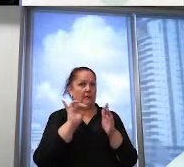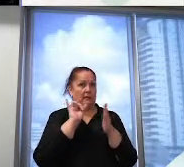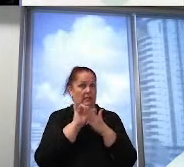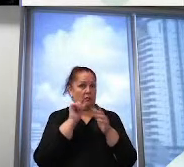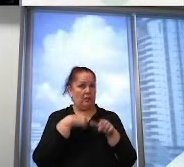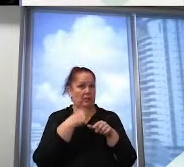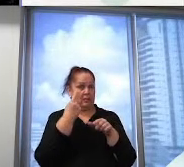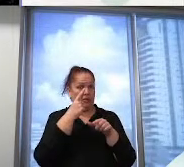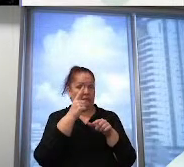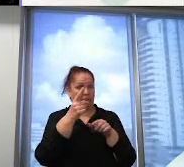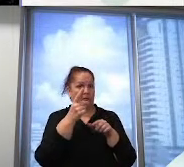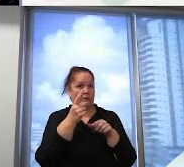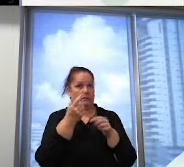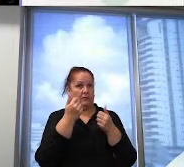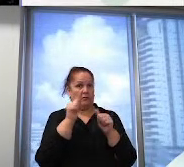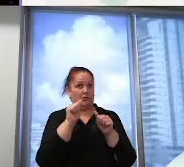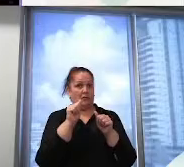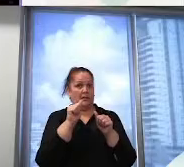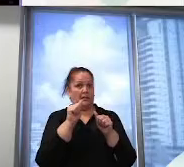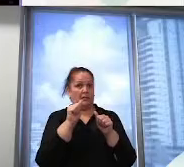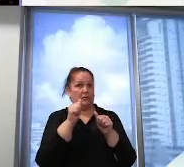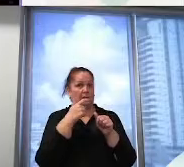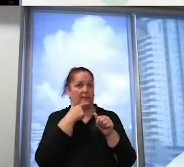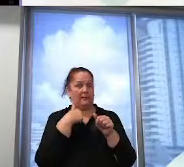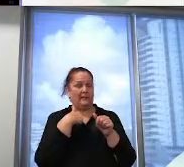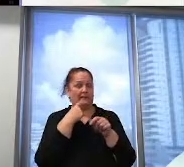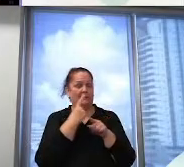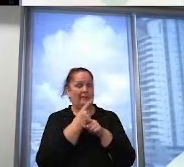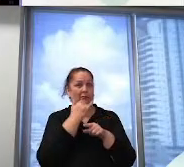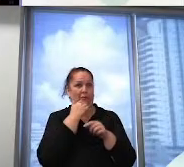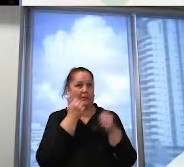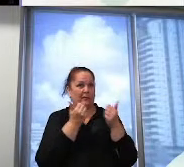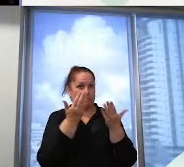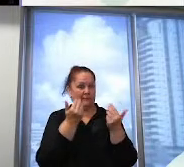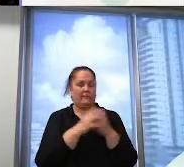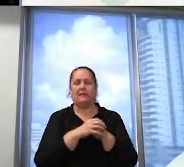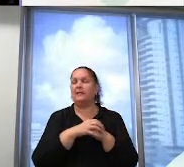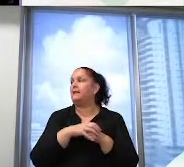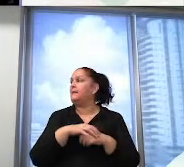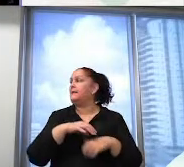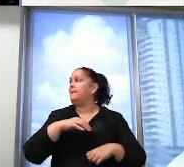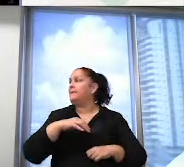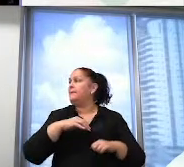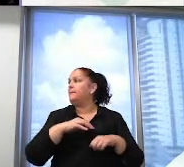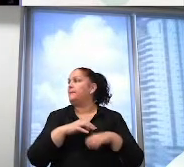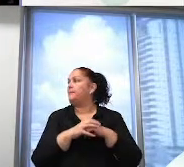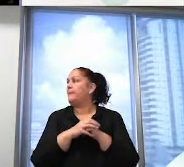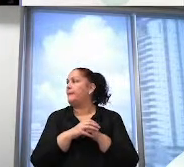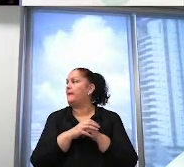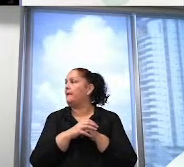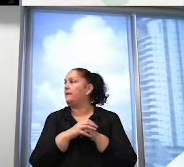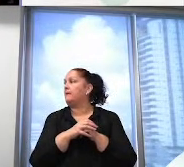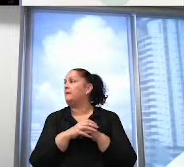that's what I'm taking away from this, and I'm asking you to do the best you can to straighten me out. Go ahead, sir. The